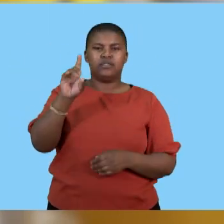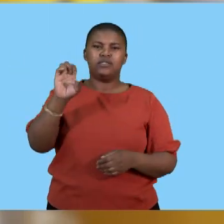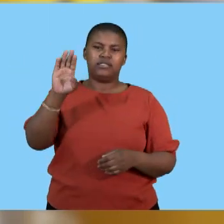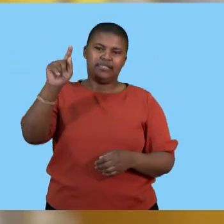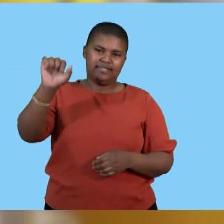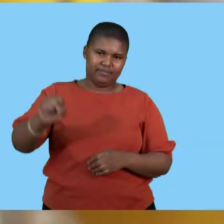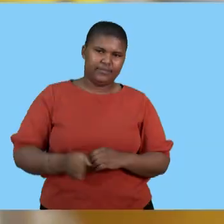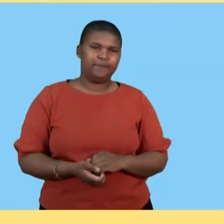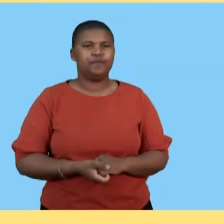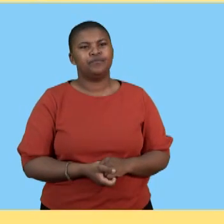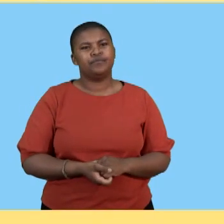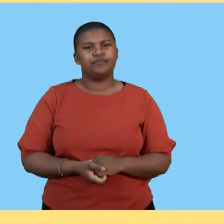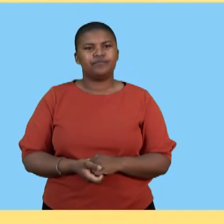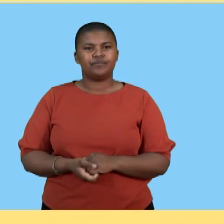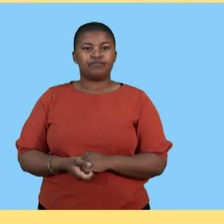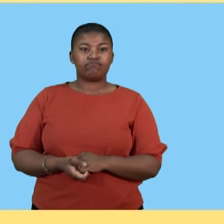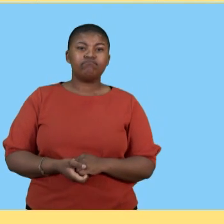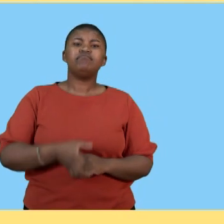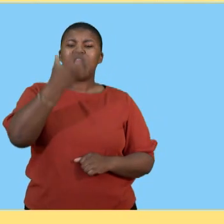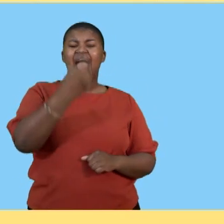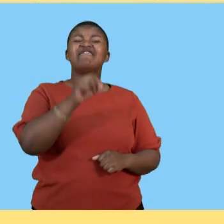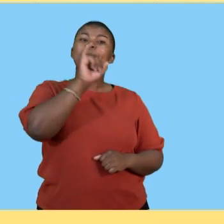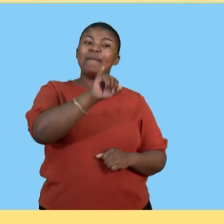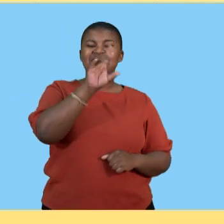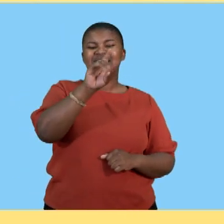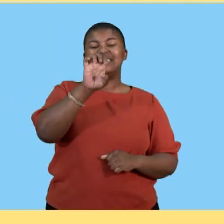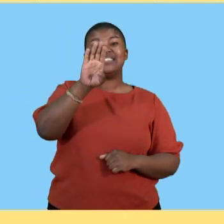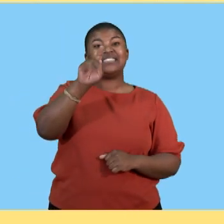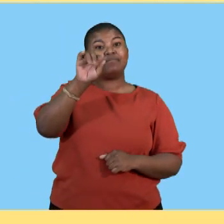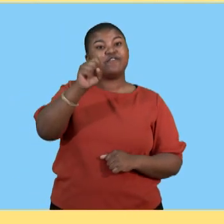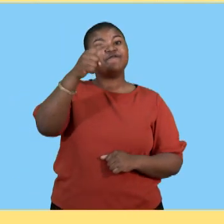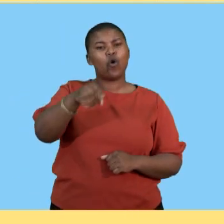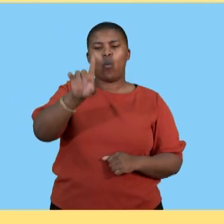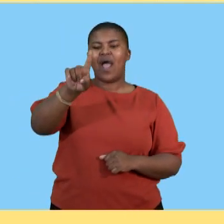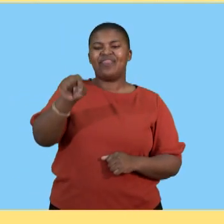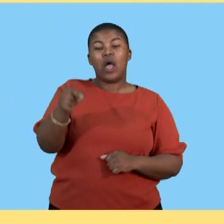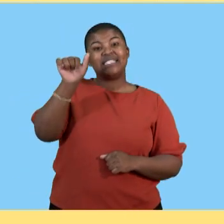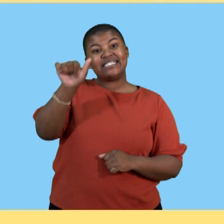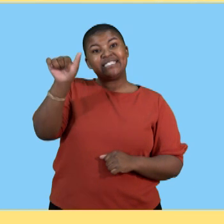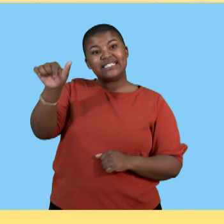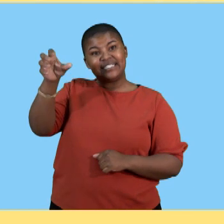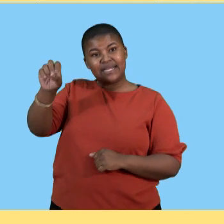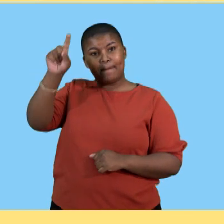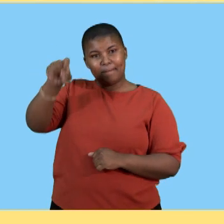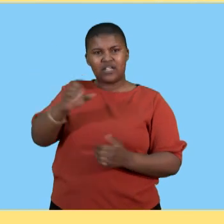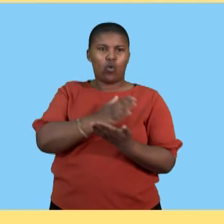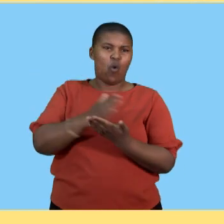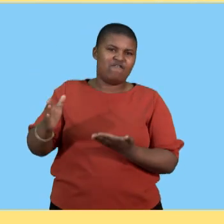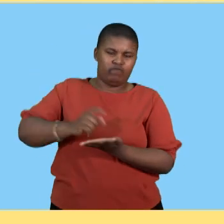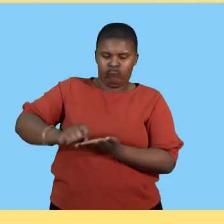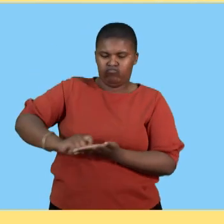So here we are told bad debts of 1,660 must be written off the account of G.